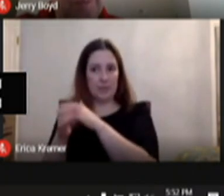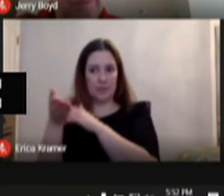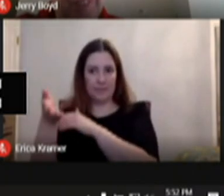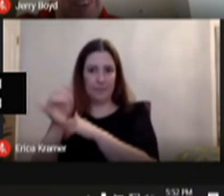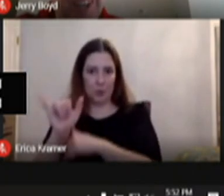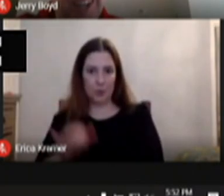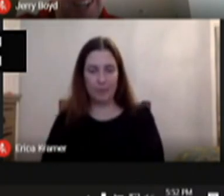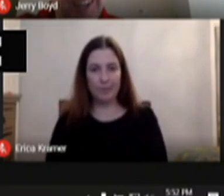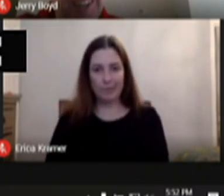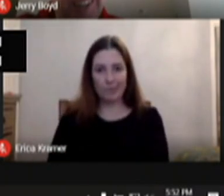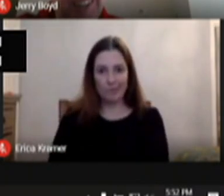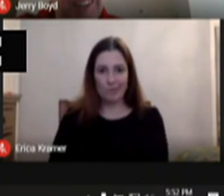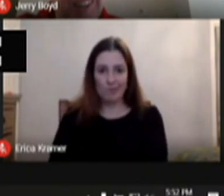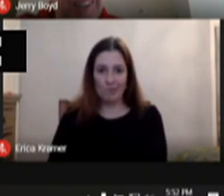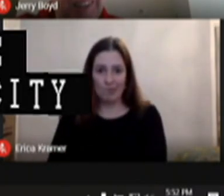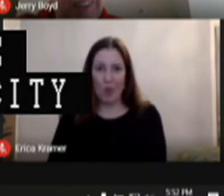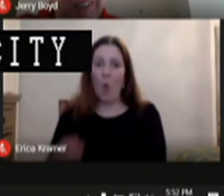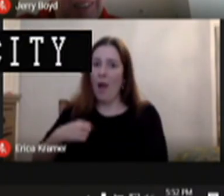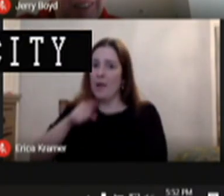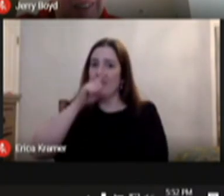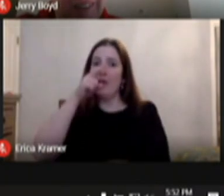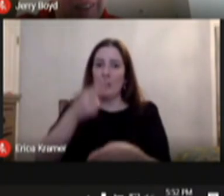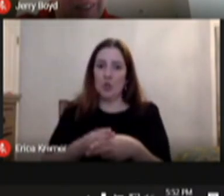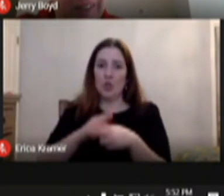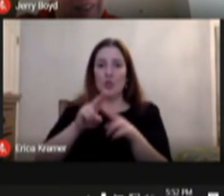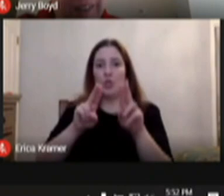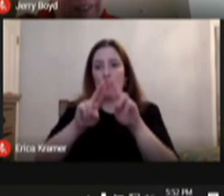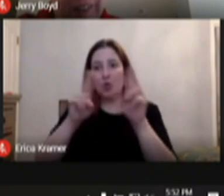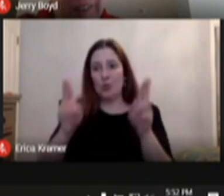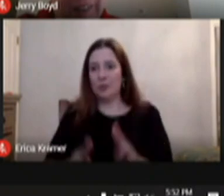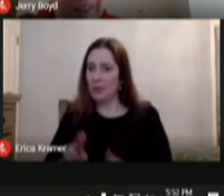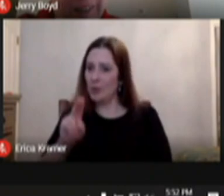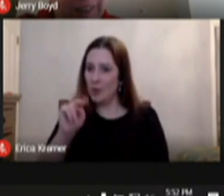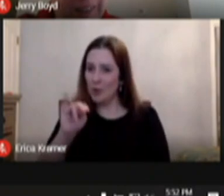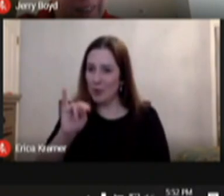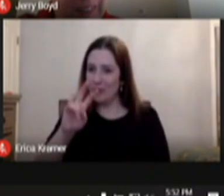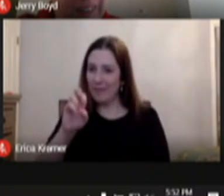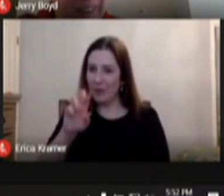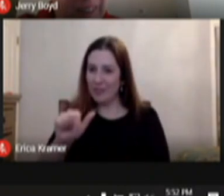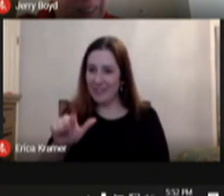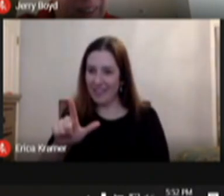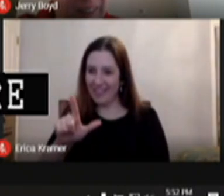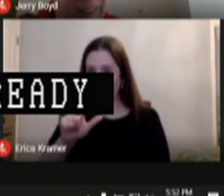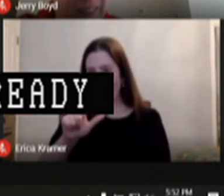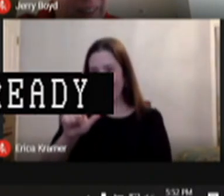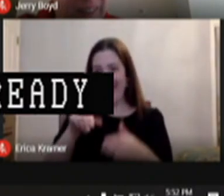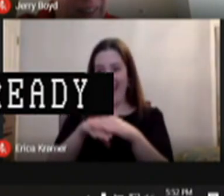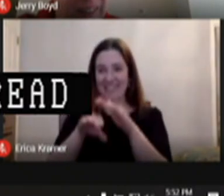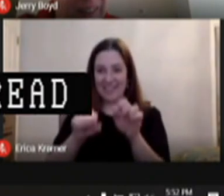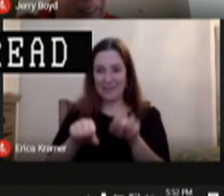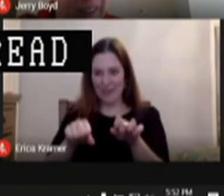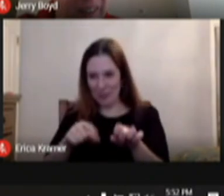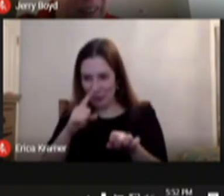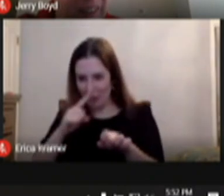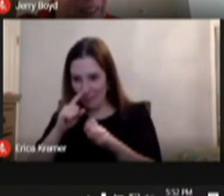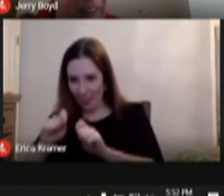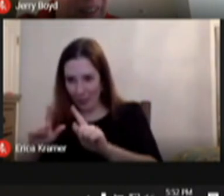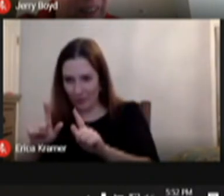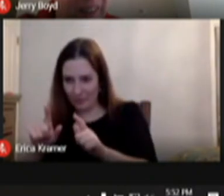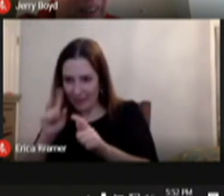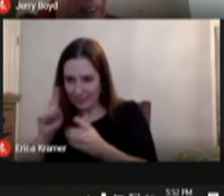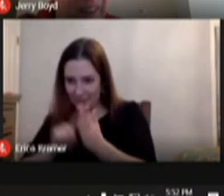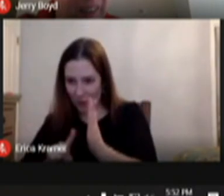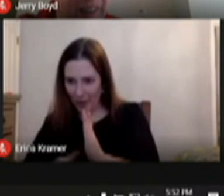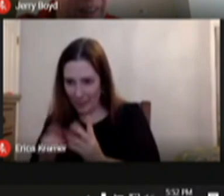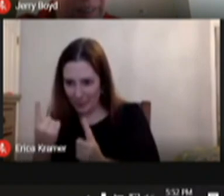I think I've mentioned universal accessibility many, many times already, and I think as I've said, it's an important priority of the mayor's